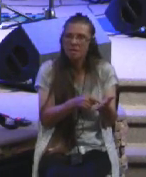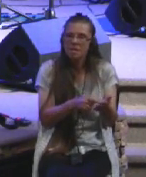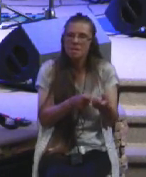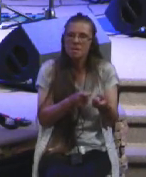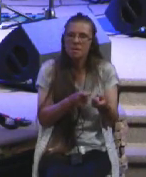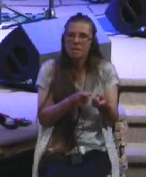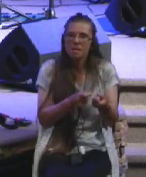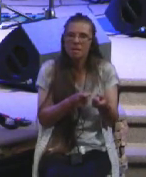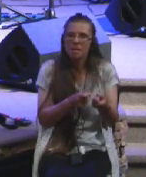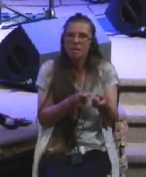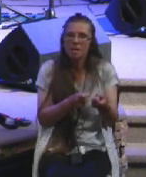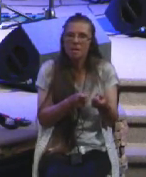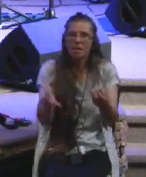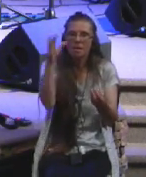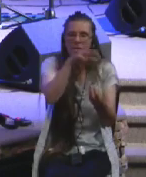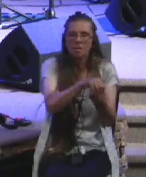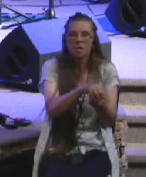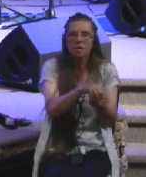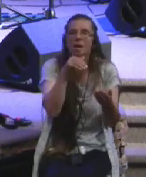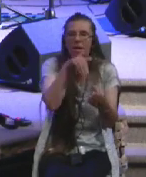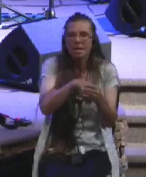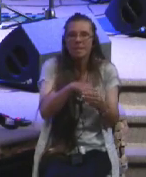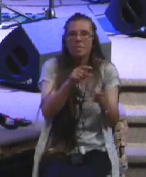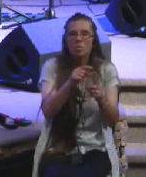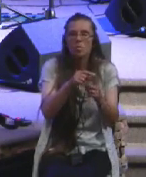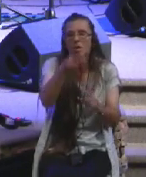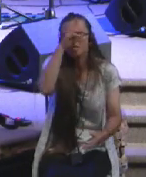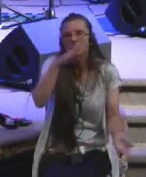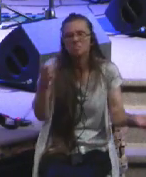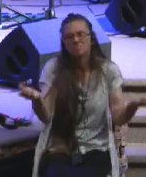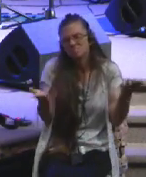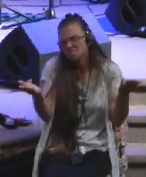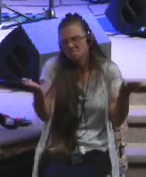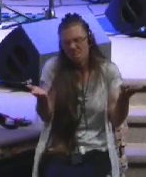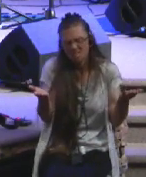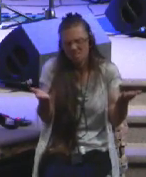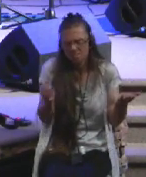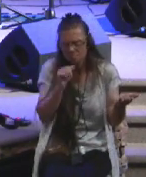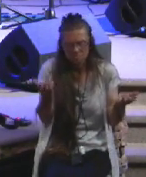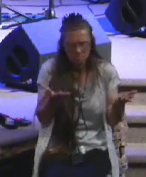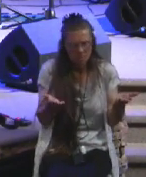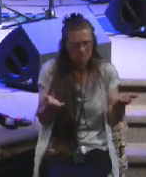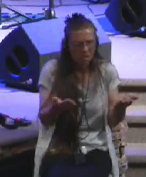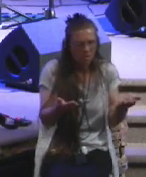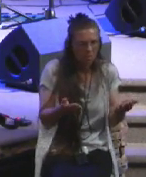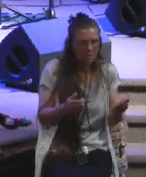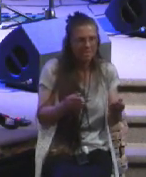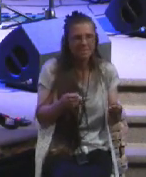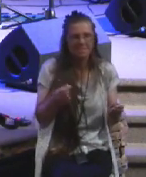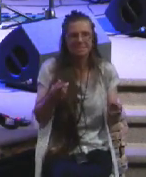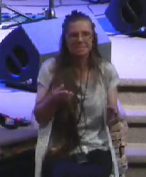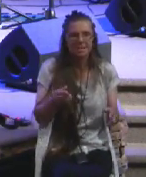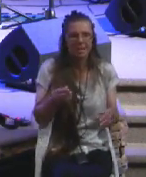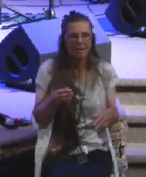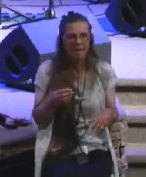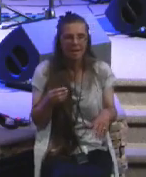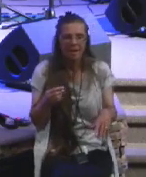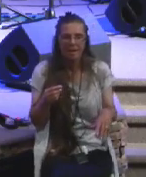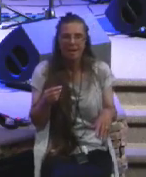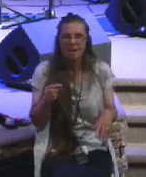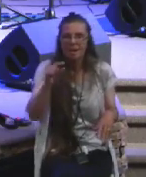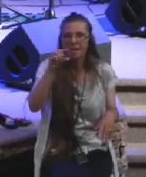intentional coding that God puts in the Word of God. Now, it's not some of this stuff that we see Hollywood and